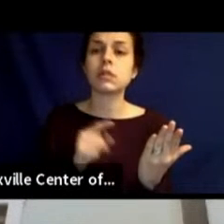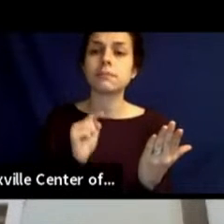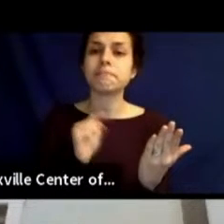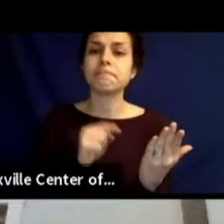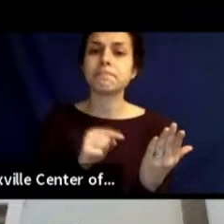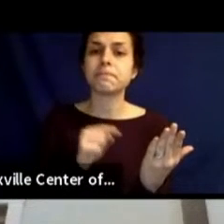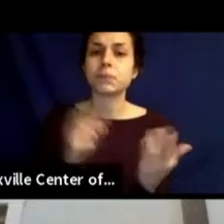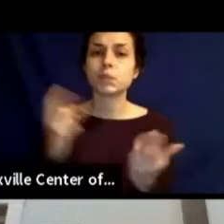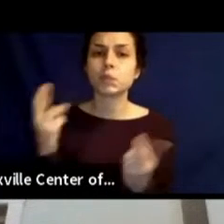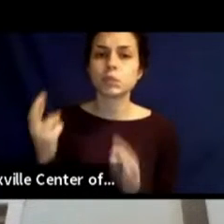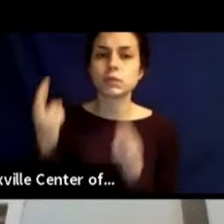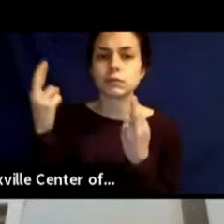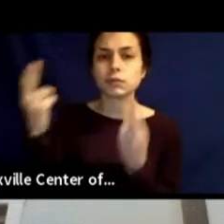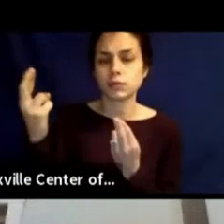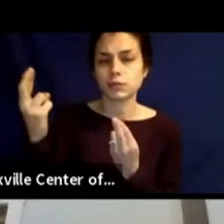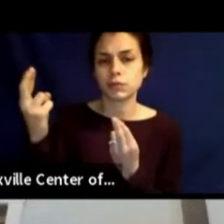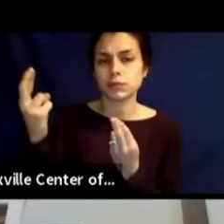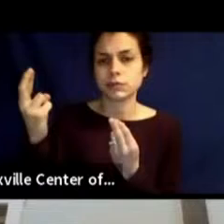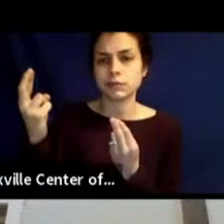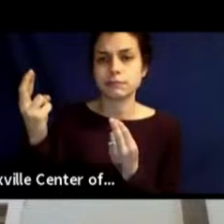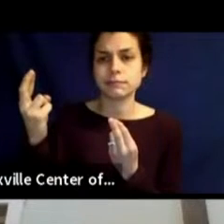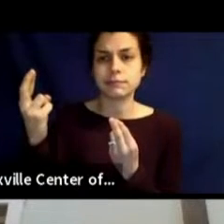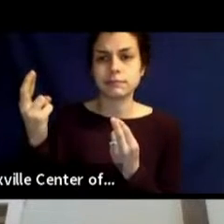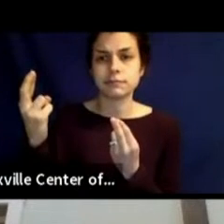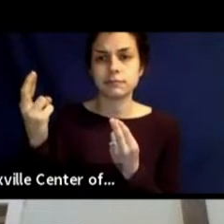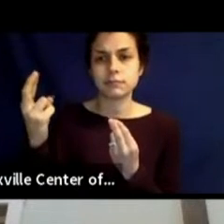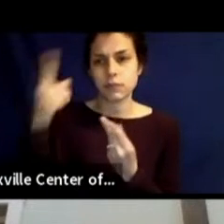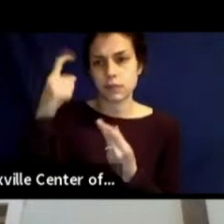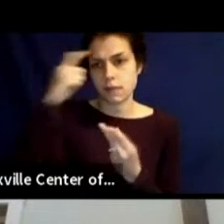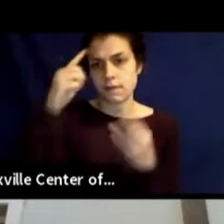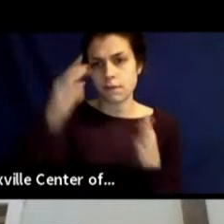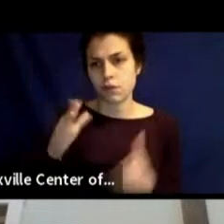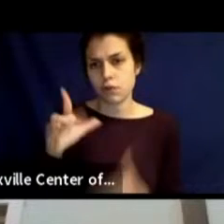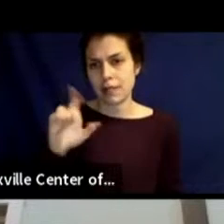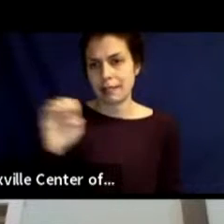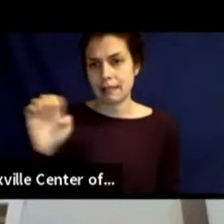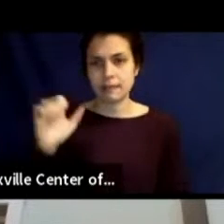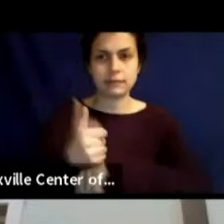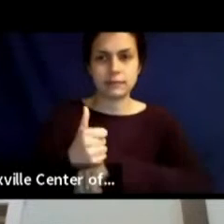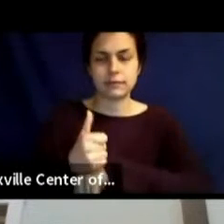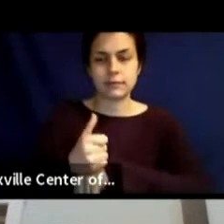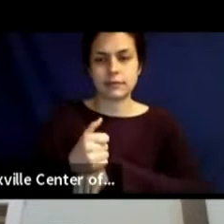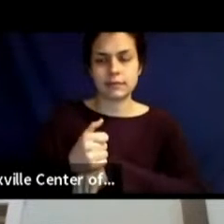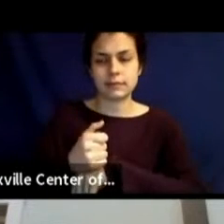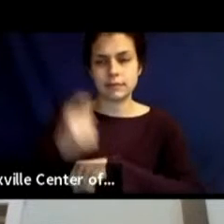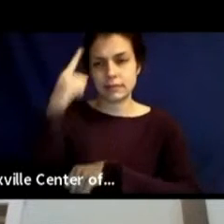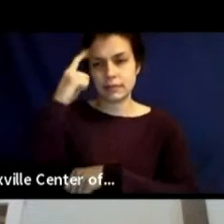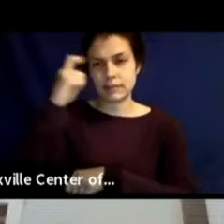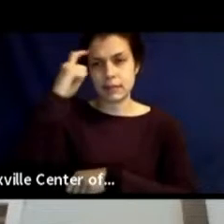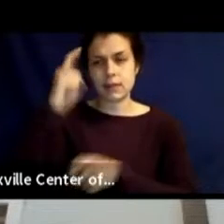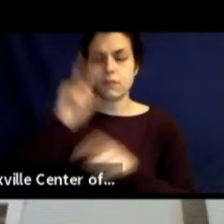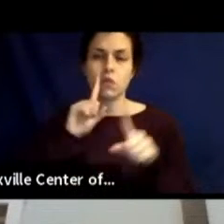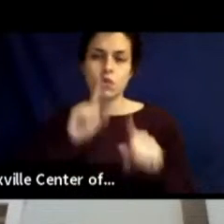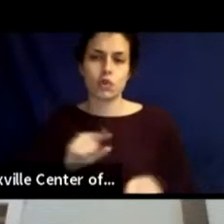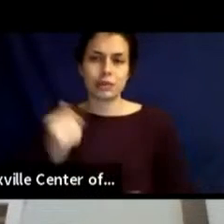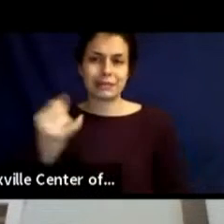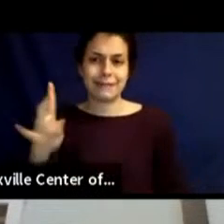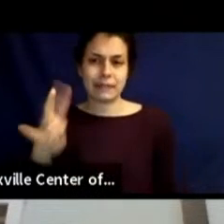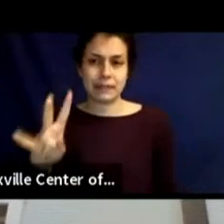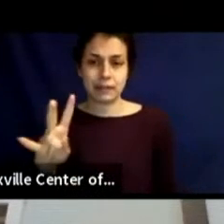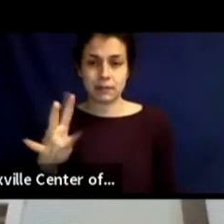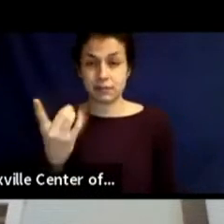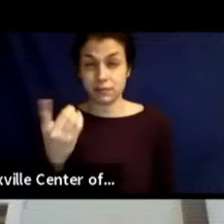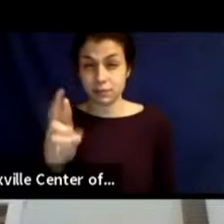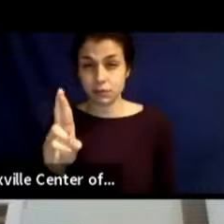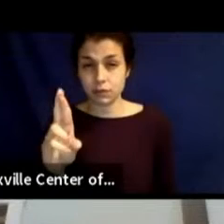a resolution to Governor Lee about reinstating Executive Order 17. Dr. O'Brien, I